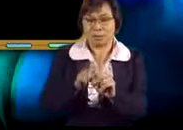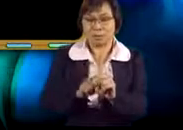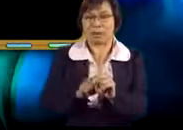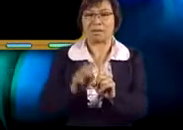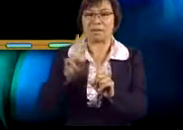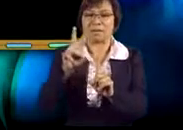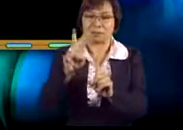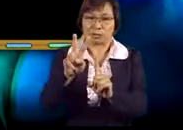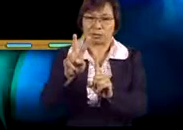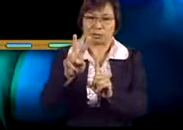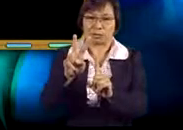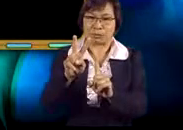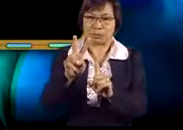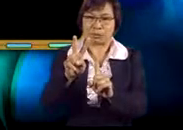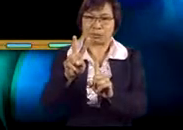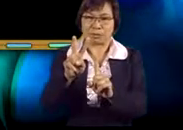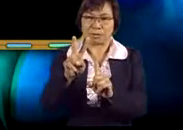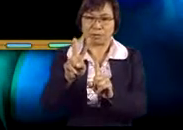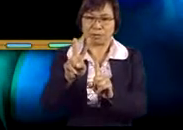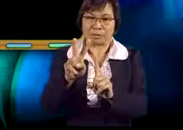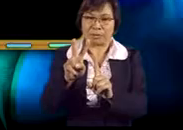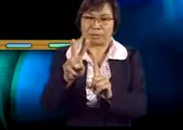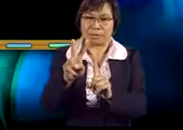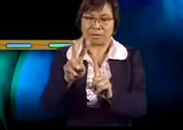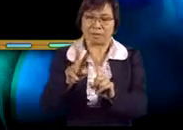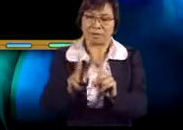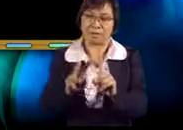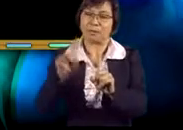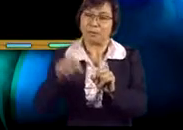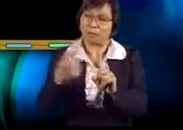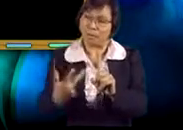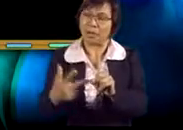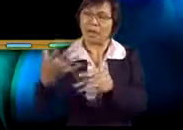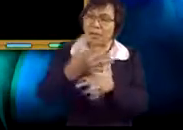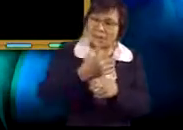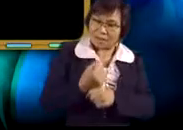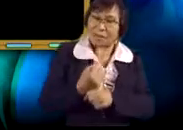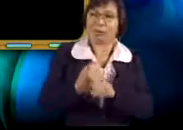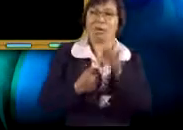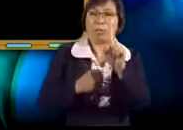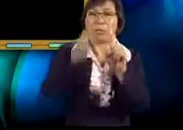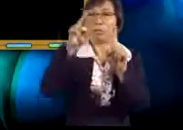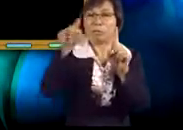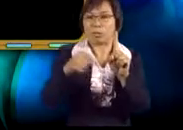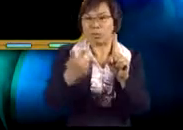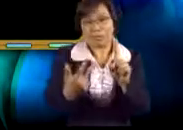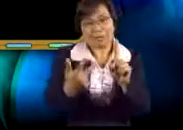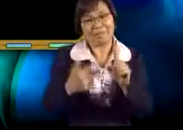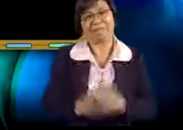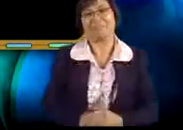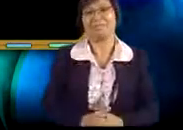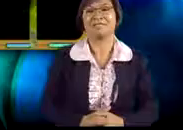number. Then we put the remainder 2 over 3 and we get 1 and 2 over